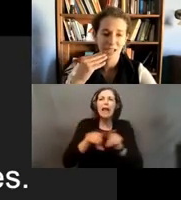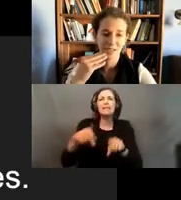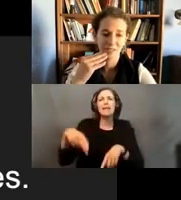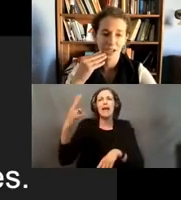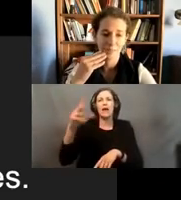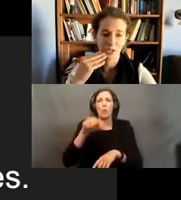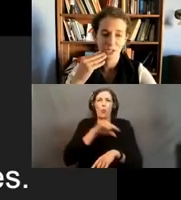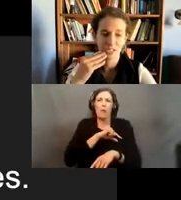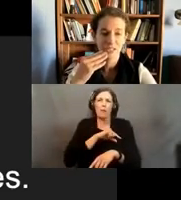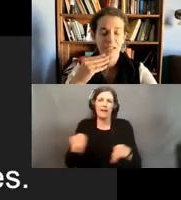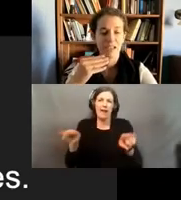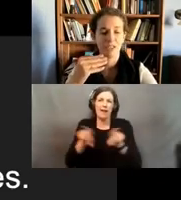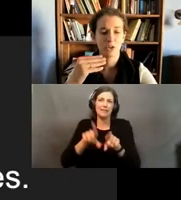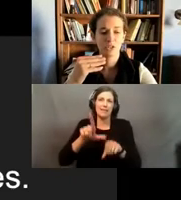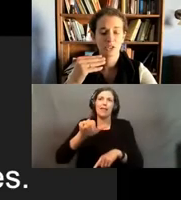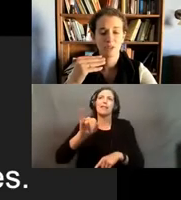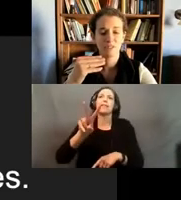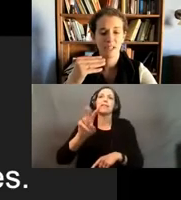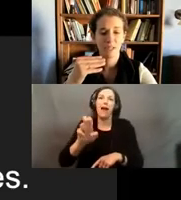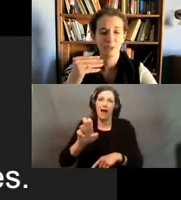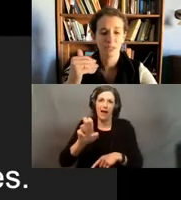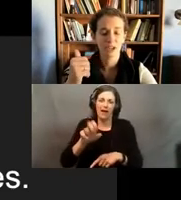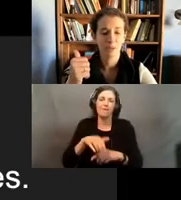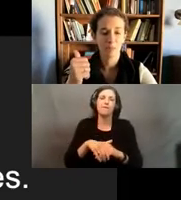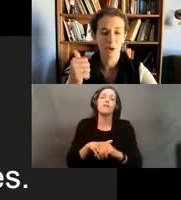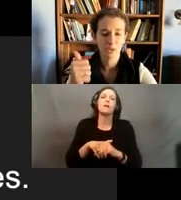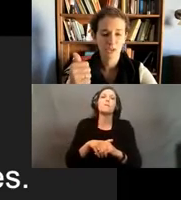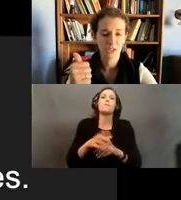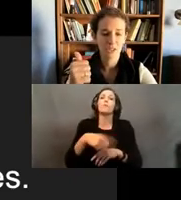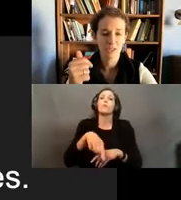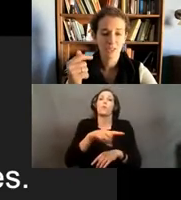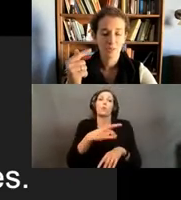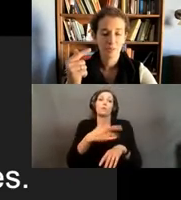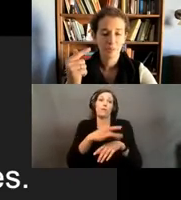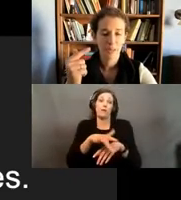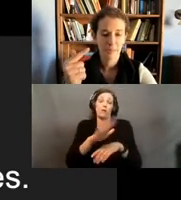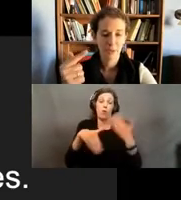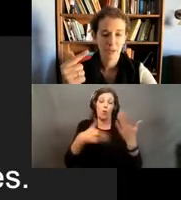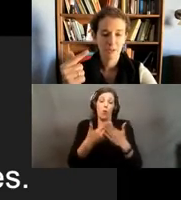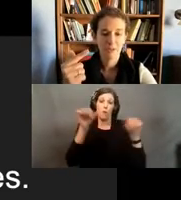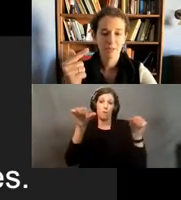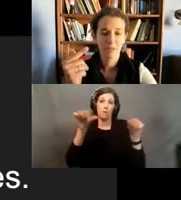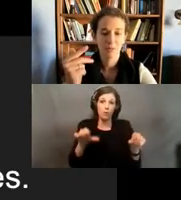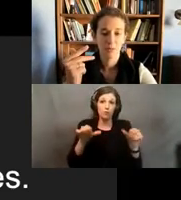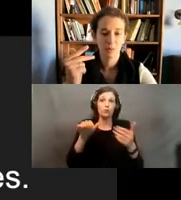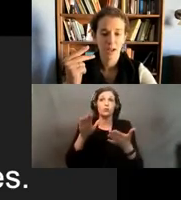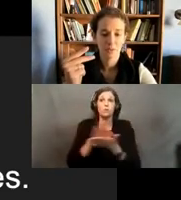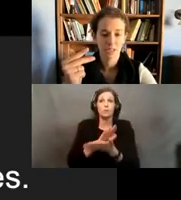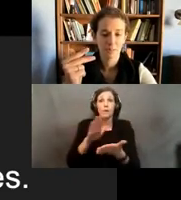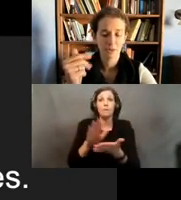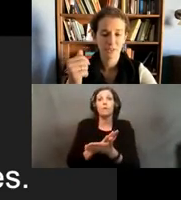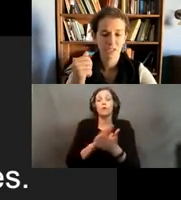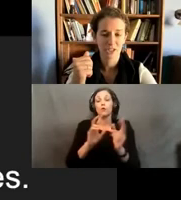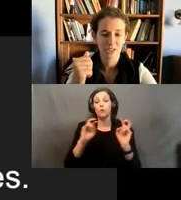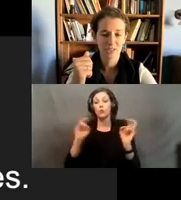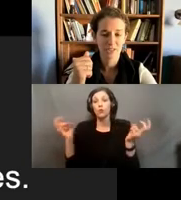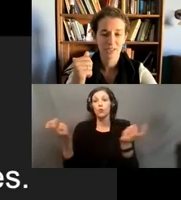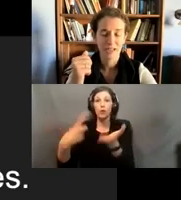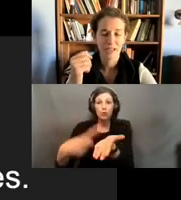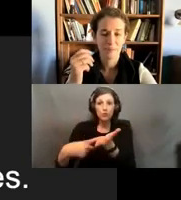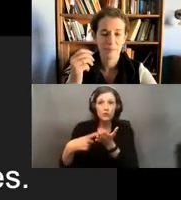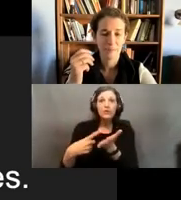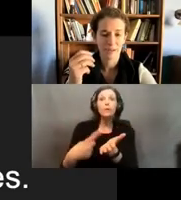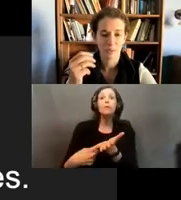having a live captioner. And those are going to be available at all poster, paper, round table sessions,